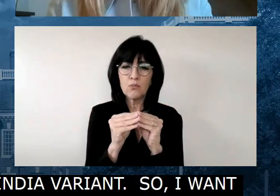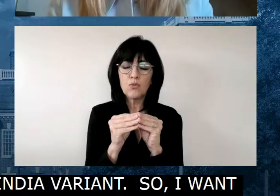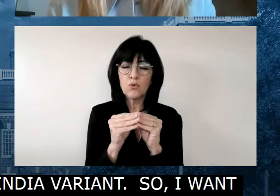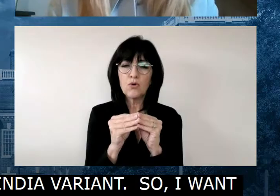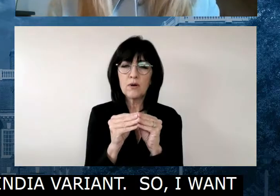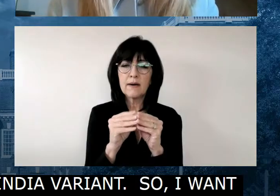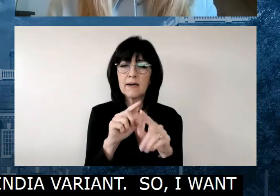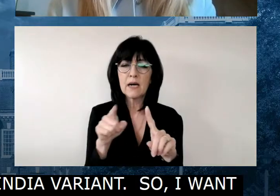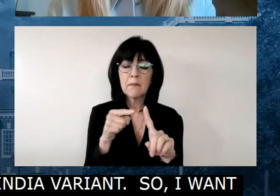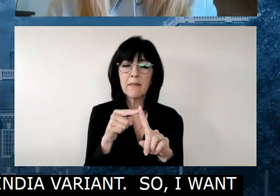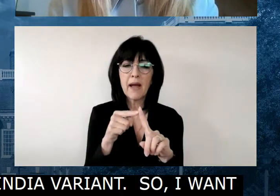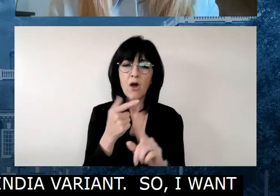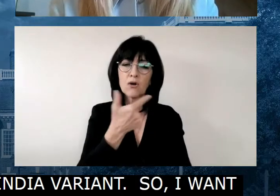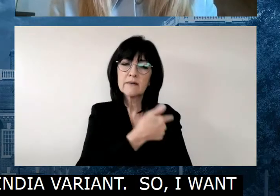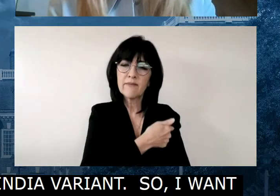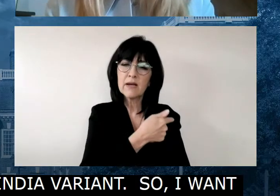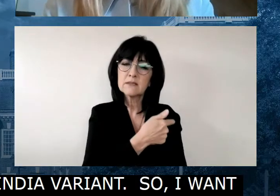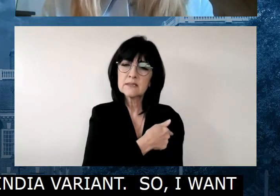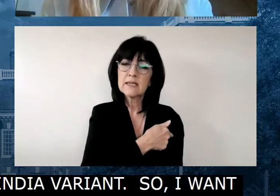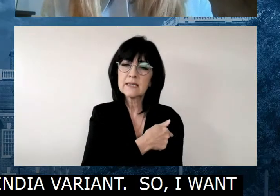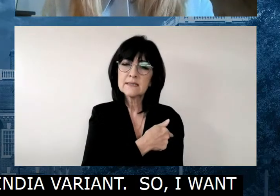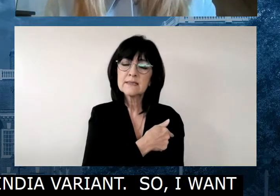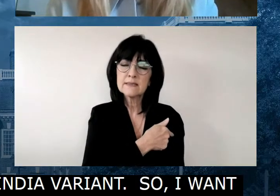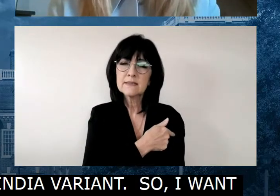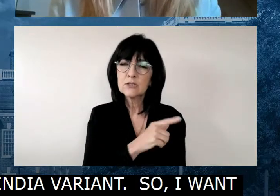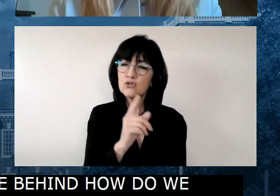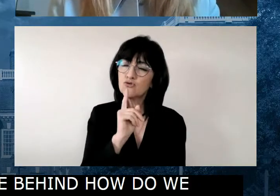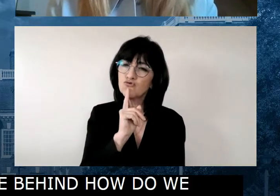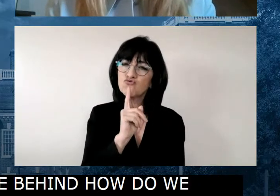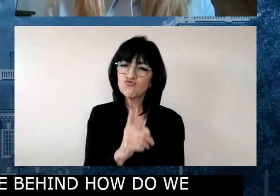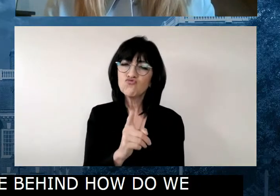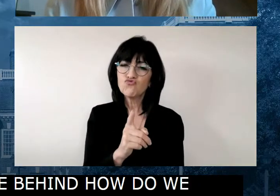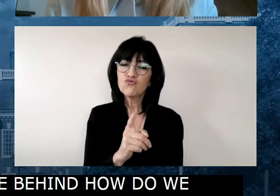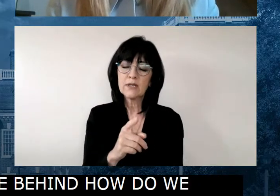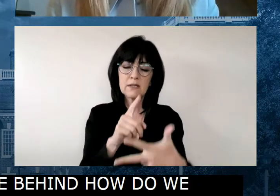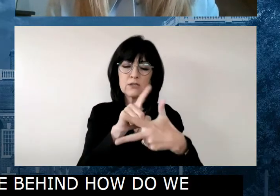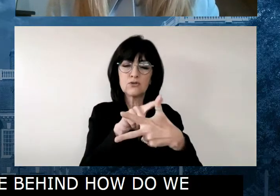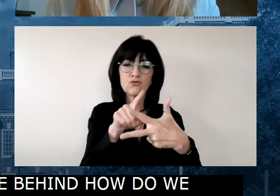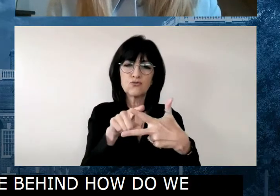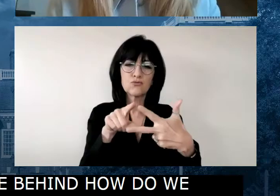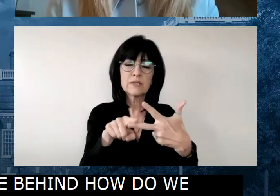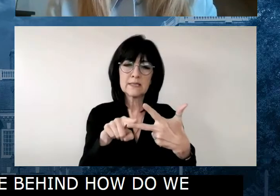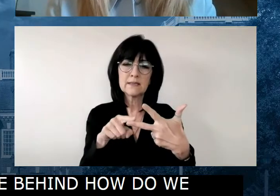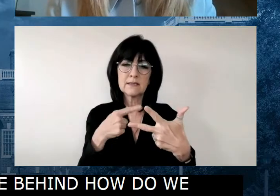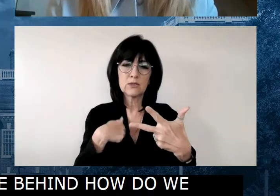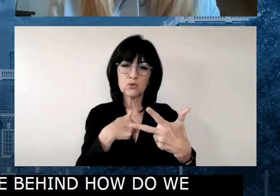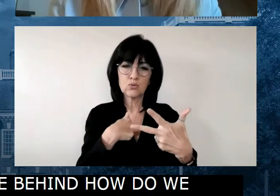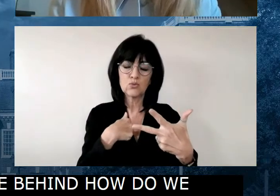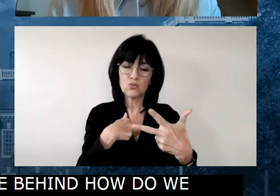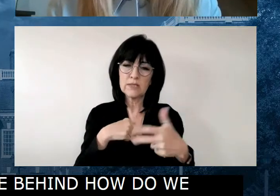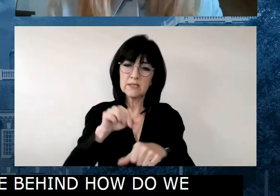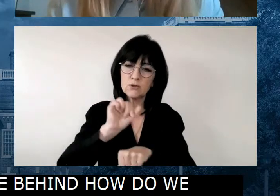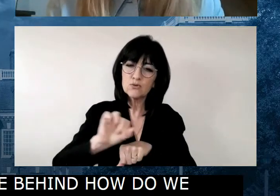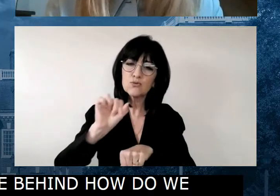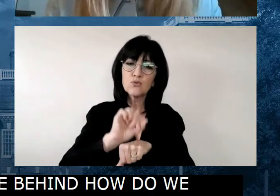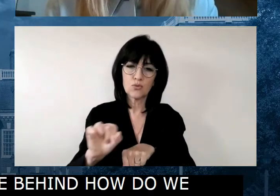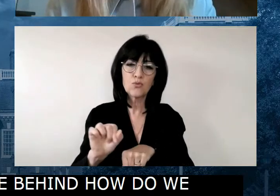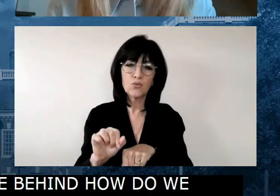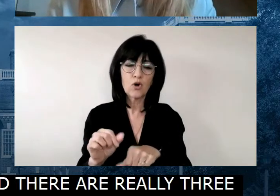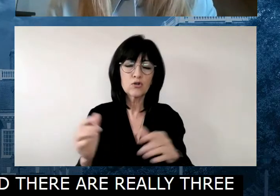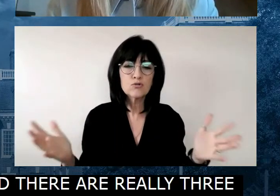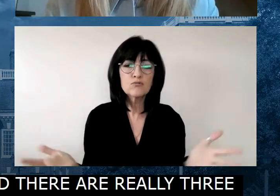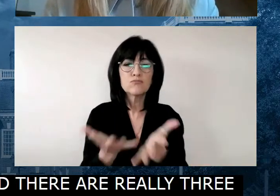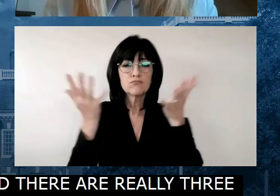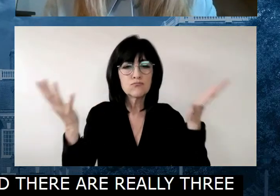rates. And there's really kind of 3 key levers that we have been working on to increase vaccine